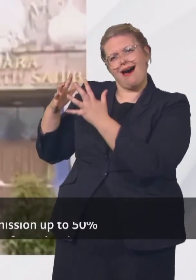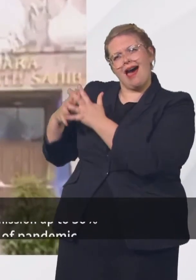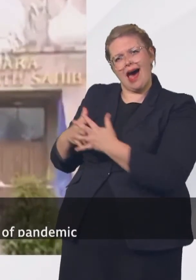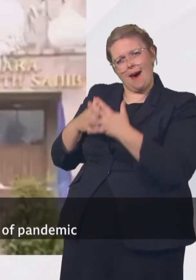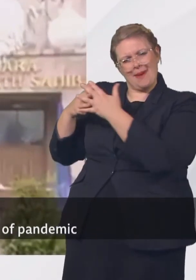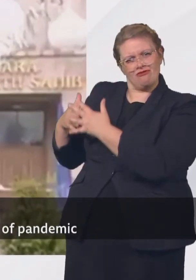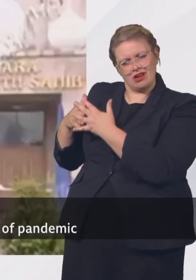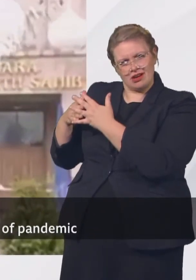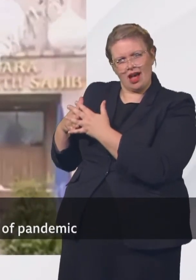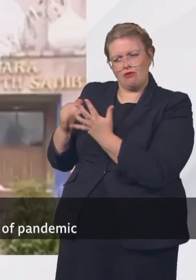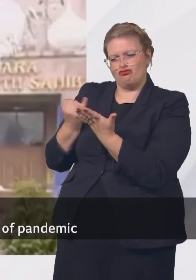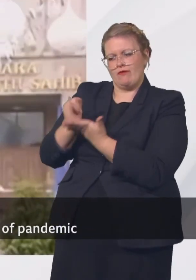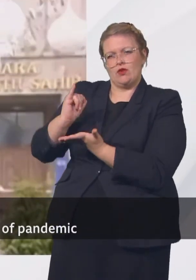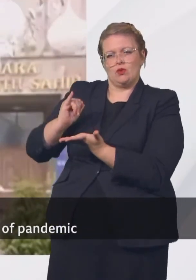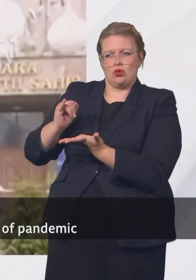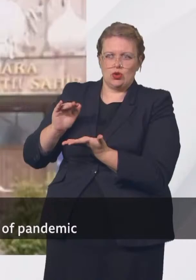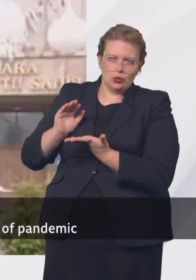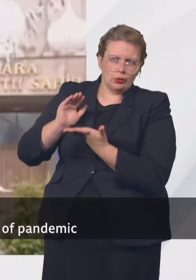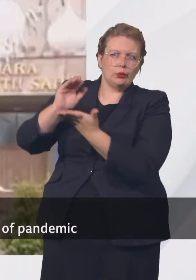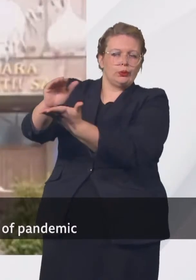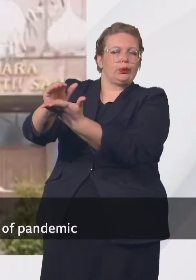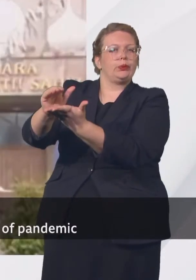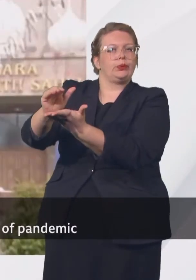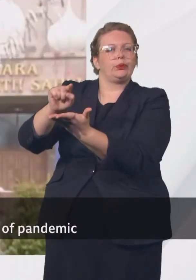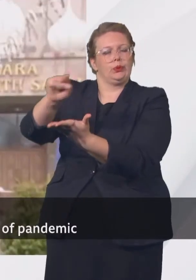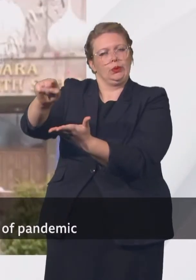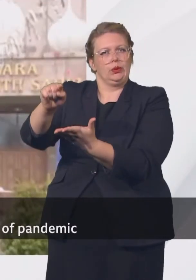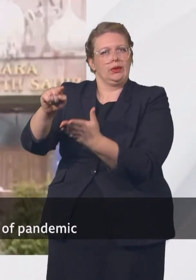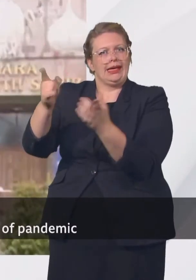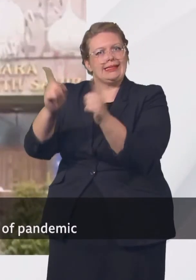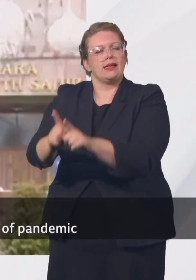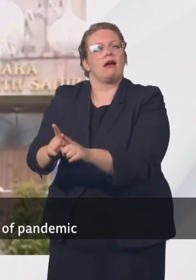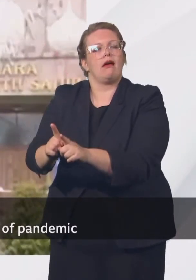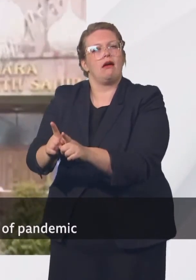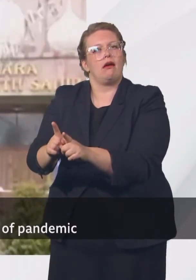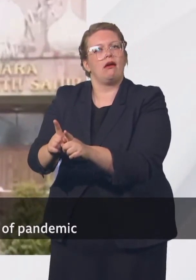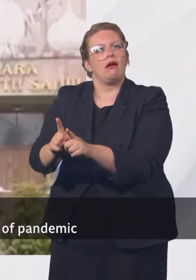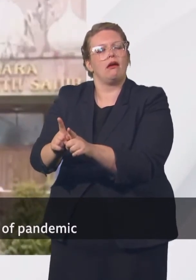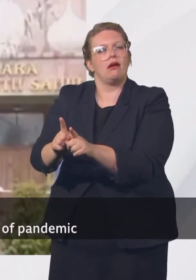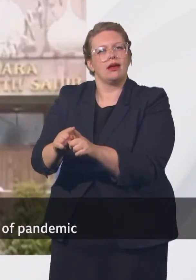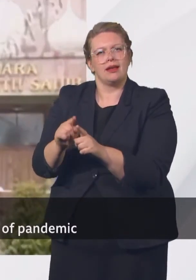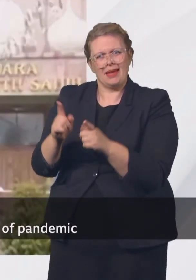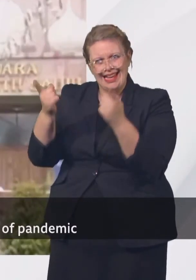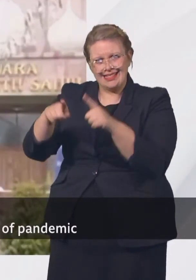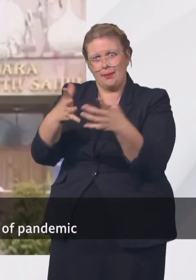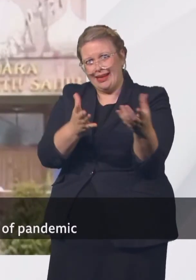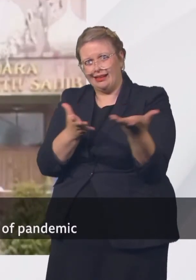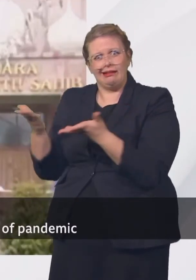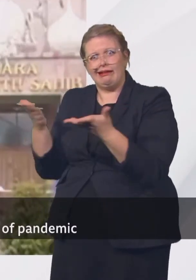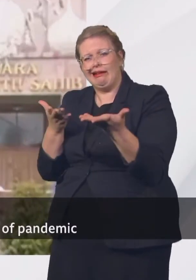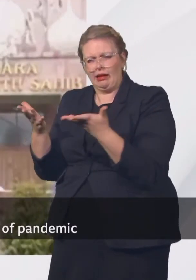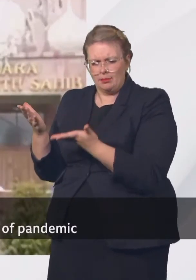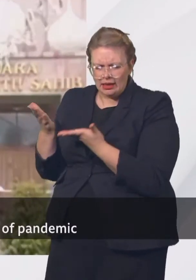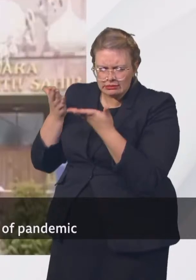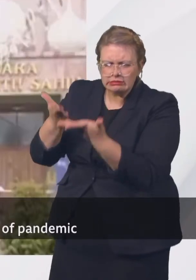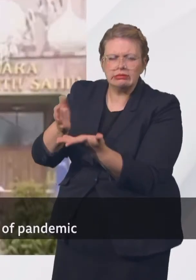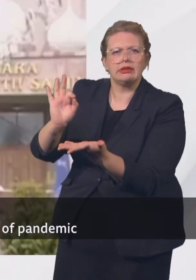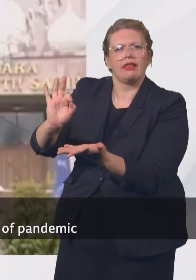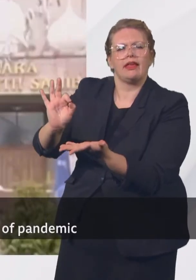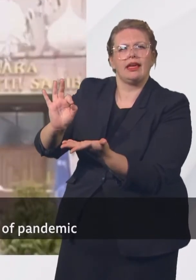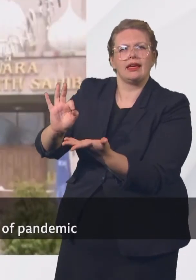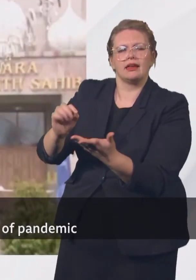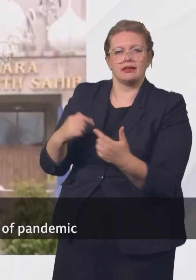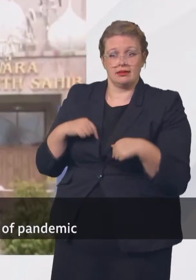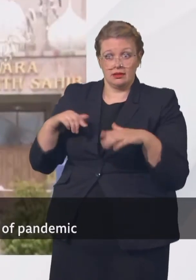of components, even though India kept ingredients going the other way. Are you reconsidering Britain's sort of Britain first approach